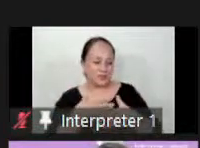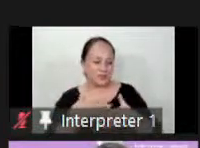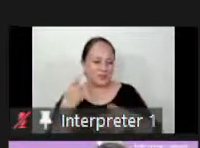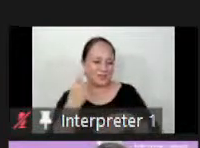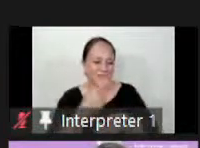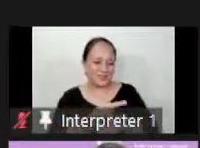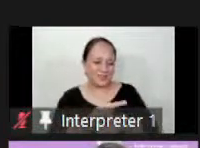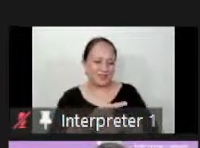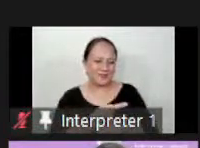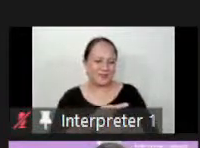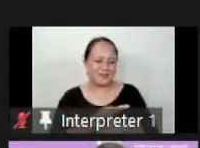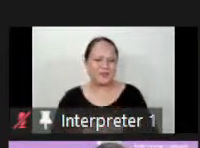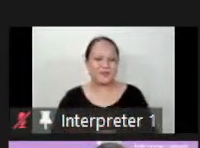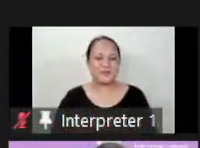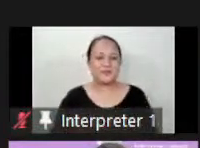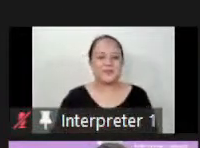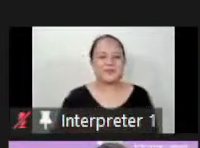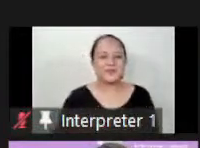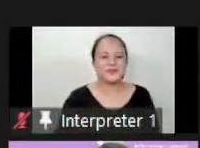rest of the day.